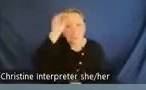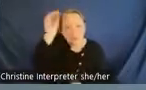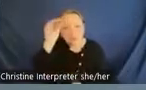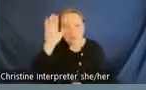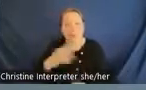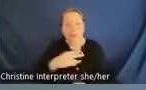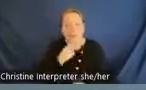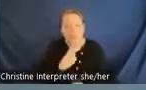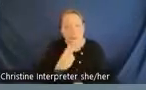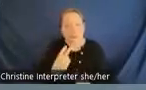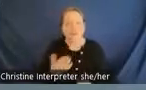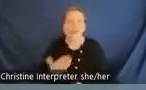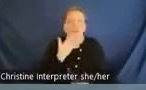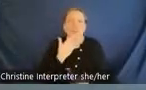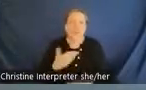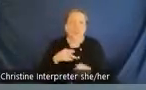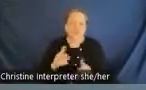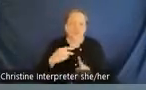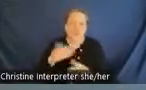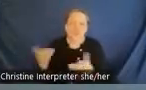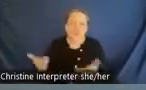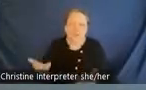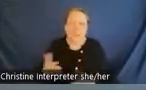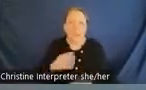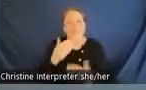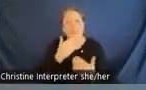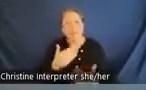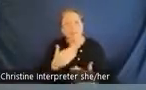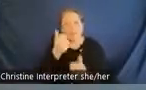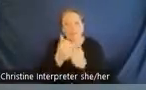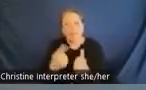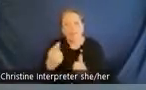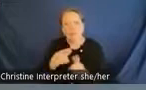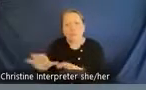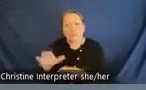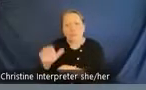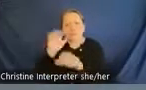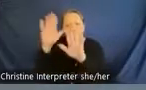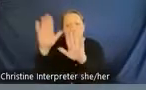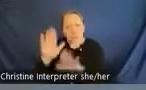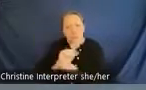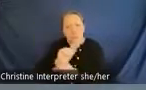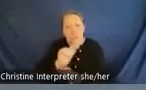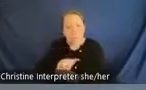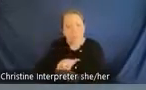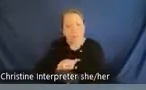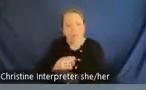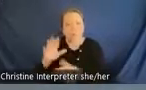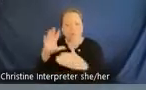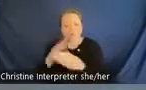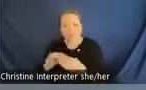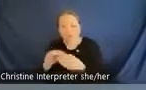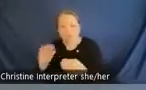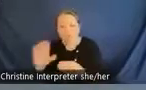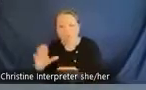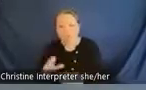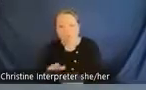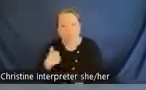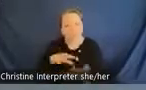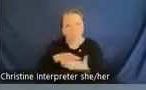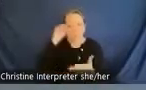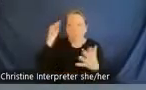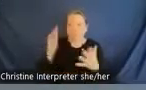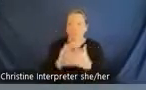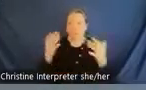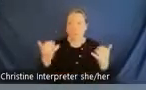thank you so much for having me today. And thank you to all of you who do such incredible work, who have spoken today. Certainly been a learning experience for me,